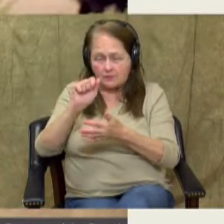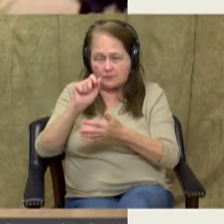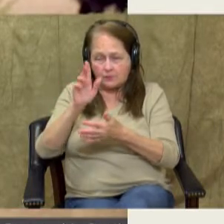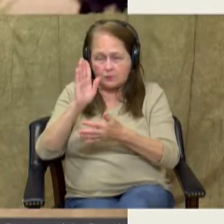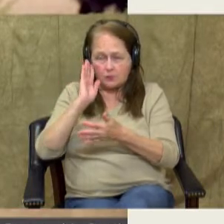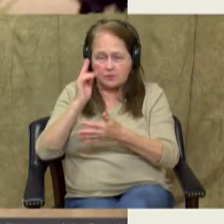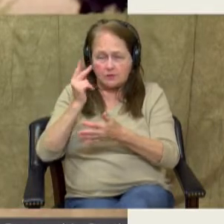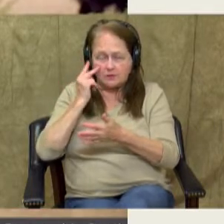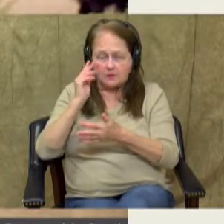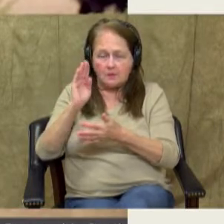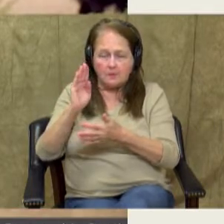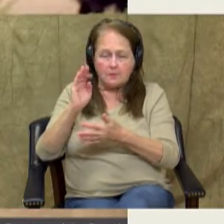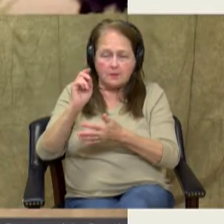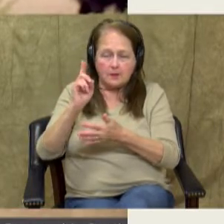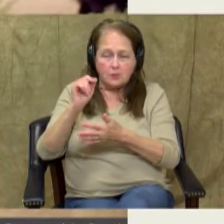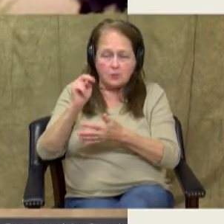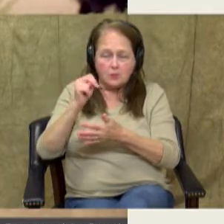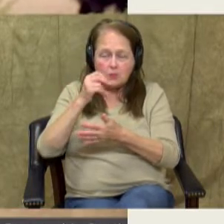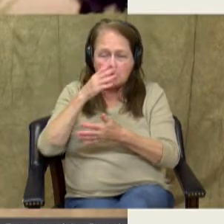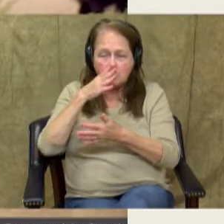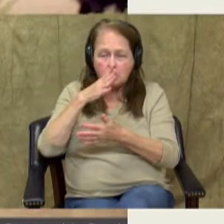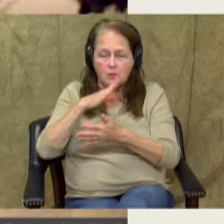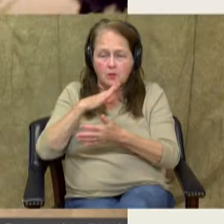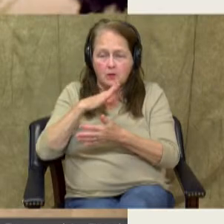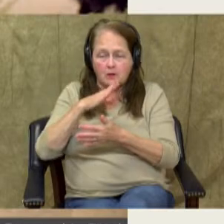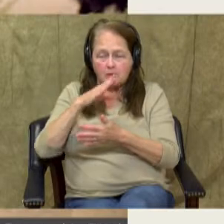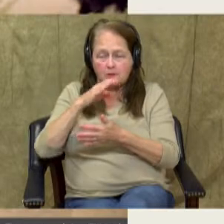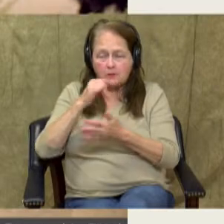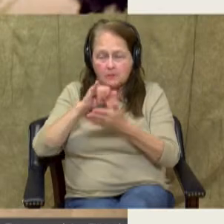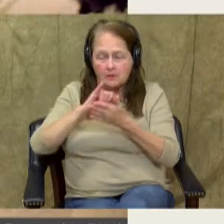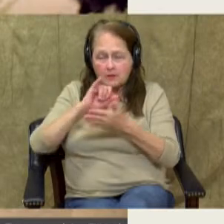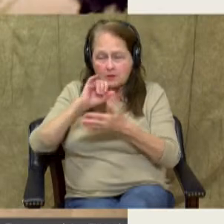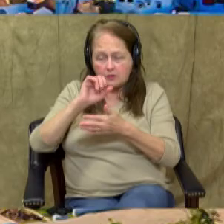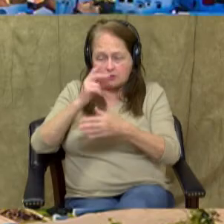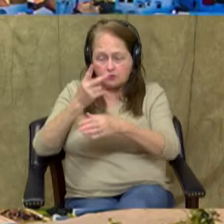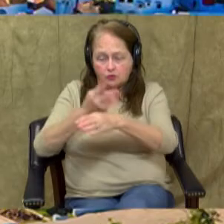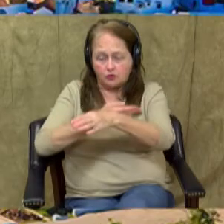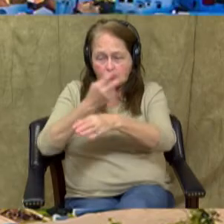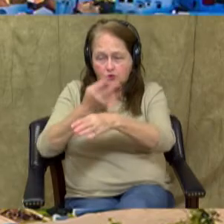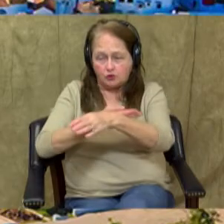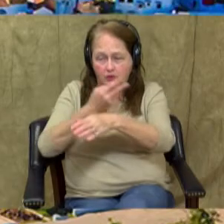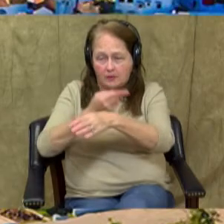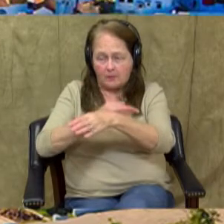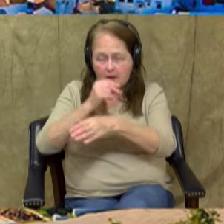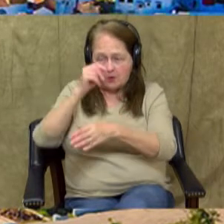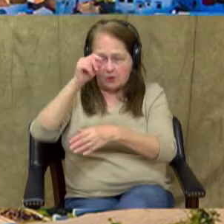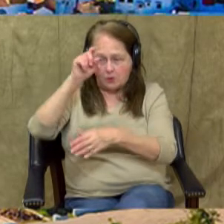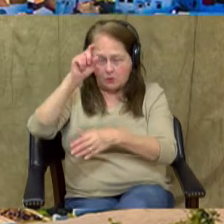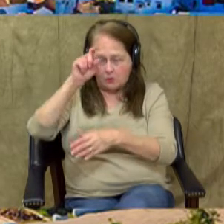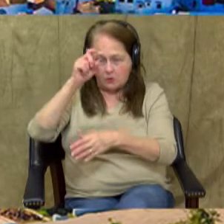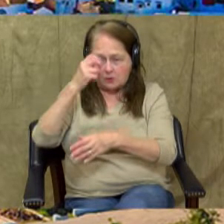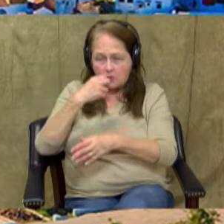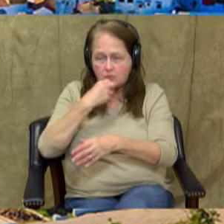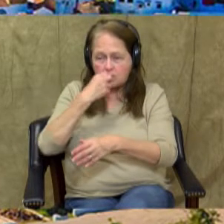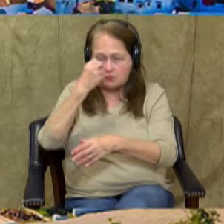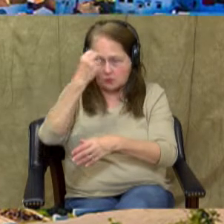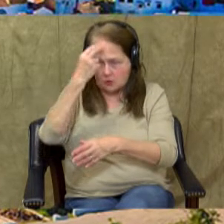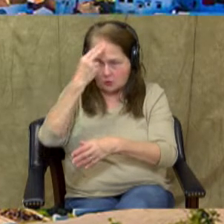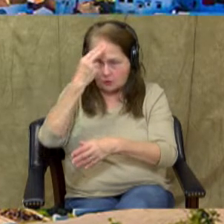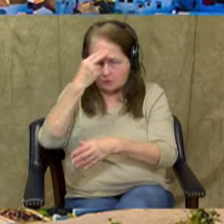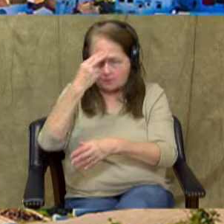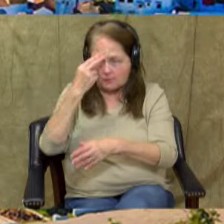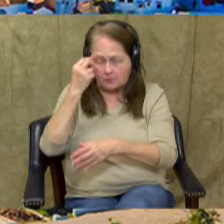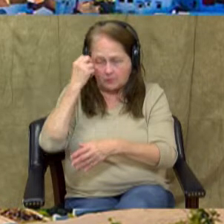Bedouins who do the herding of sheep and goats and camels. But for the most part, this area is a